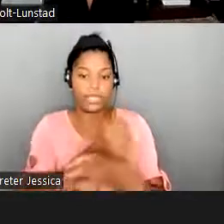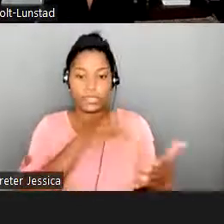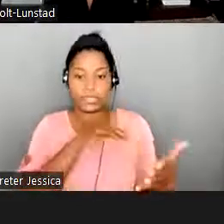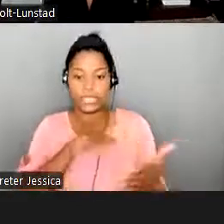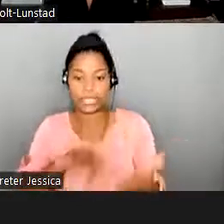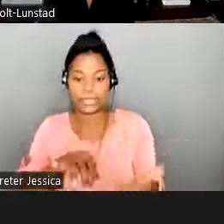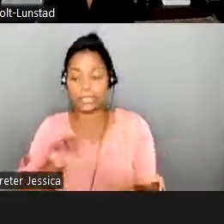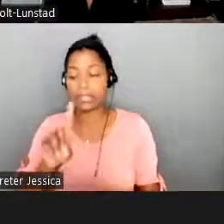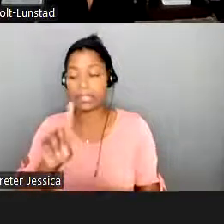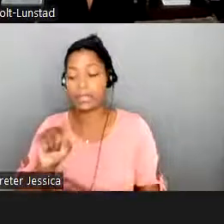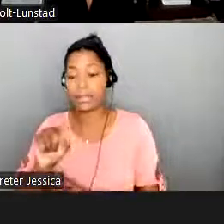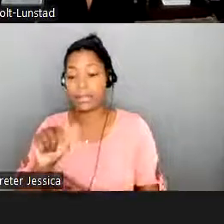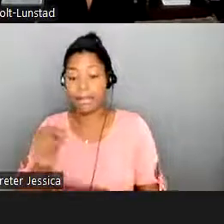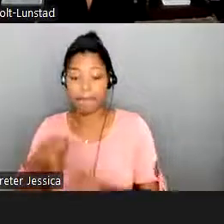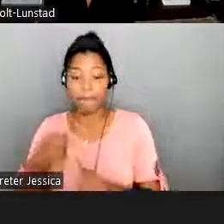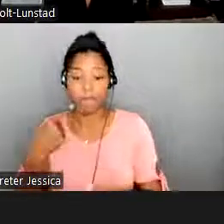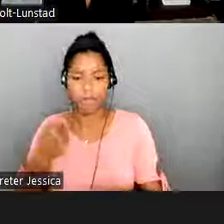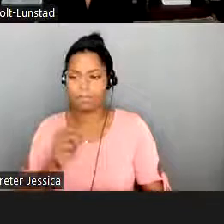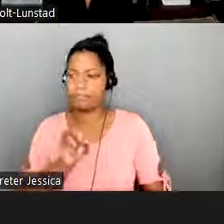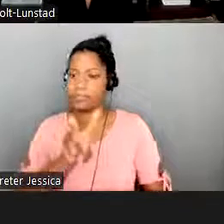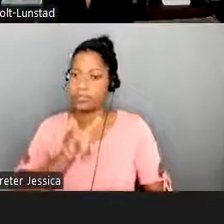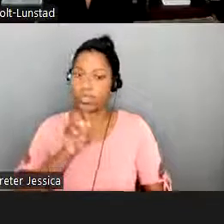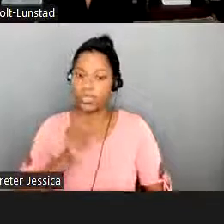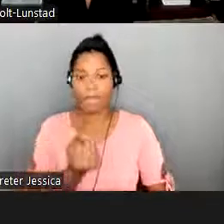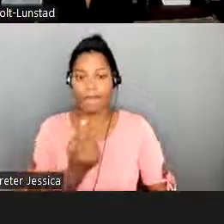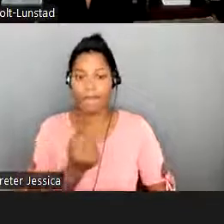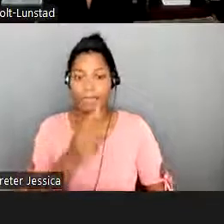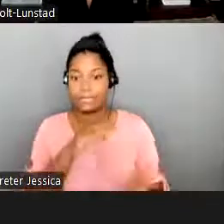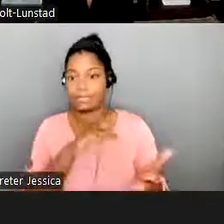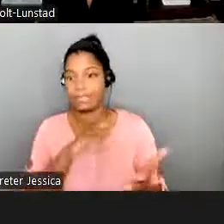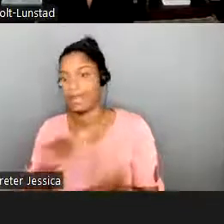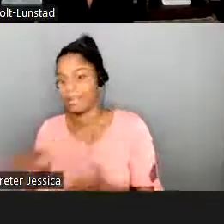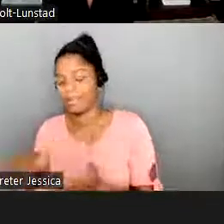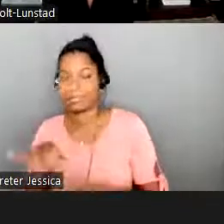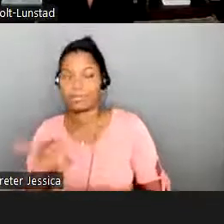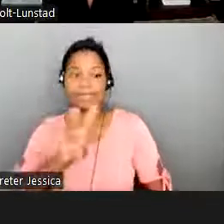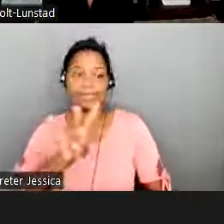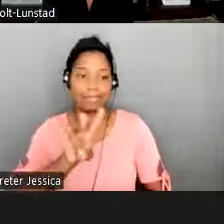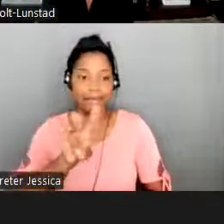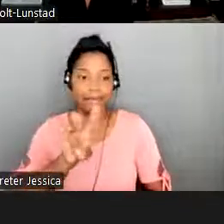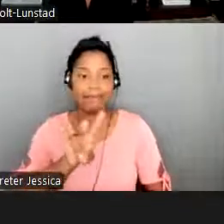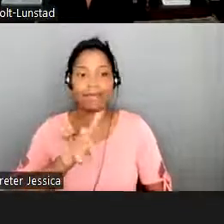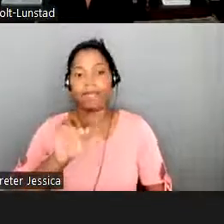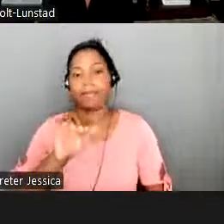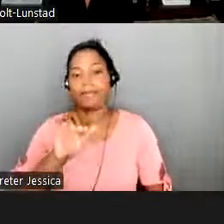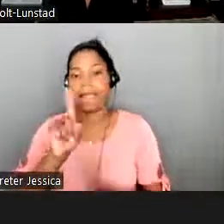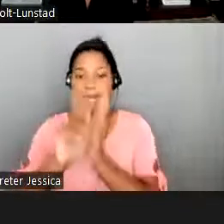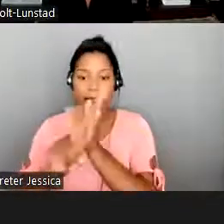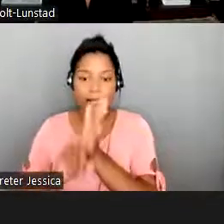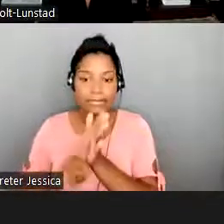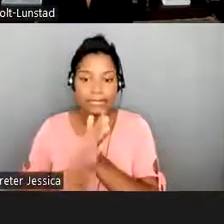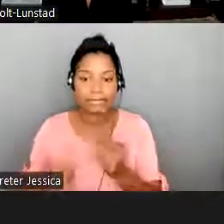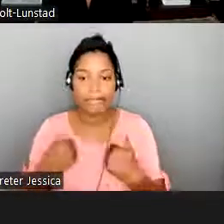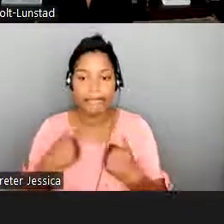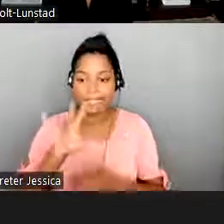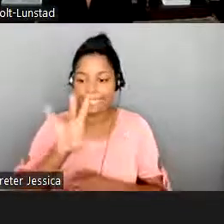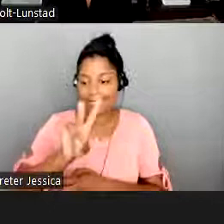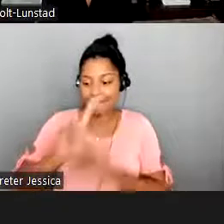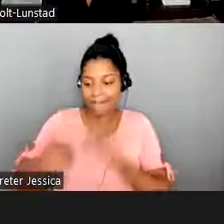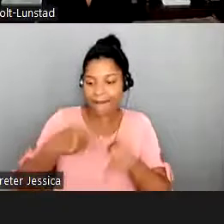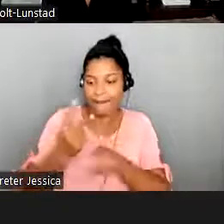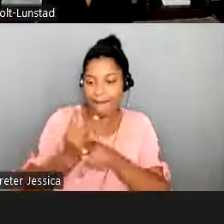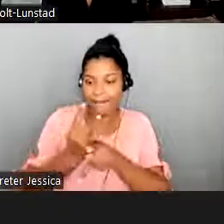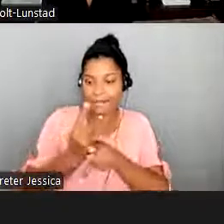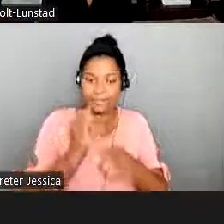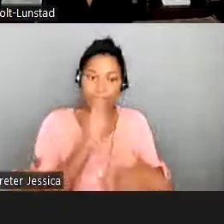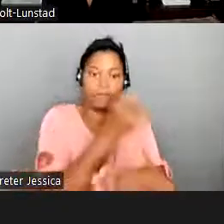from 211 studies, 7 meta-analyses, examining 7 different types of interventions. So this is